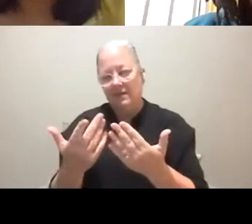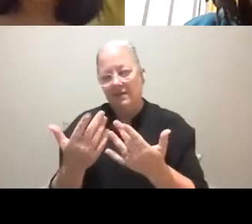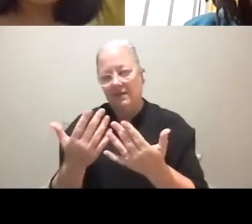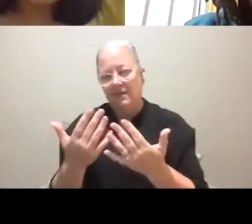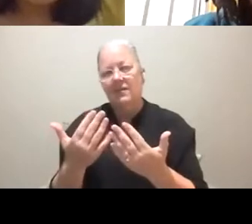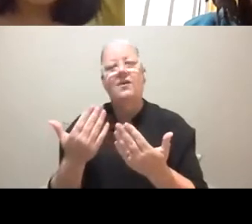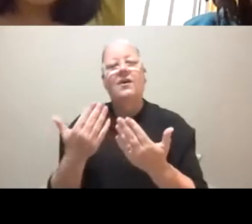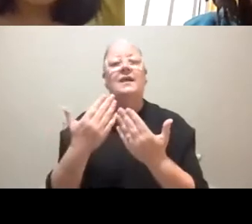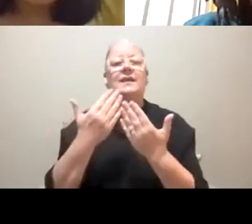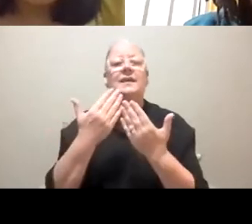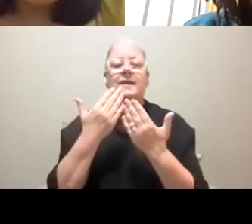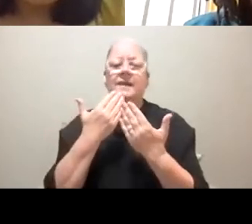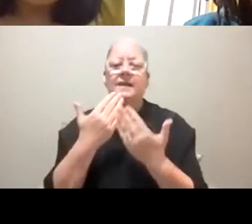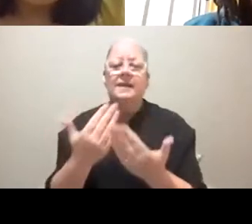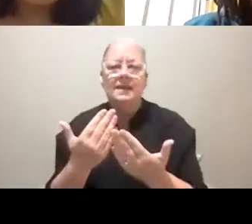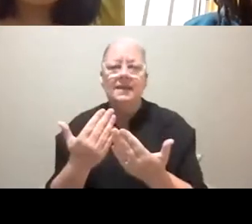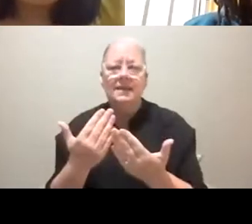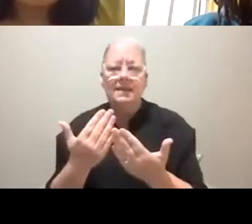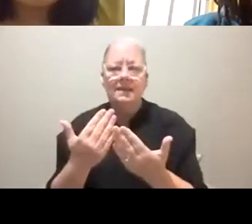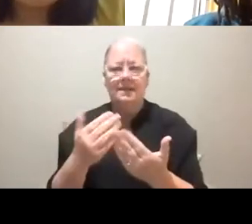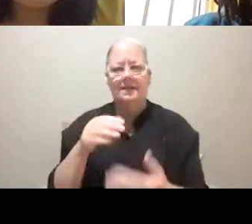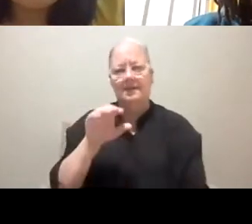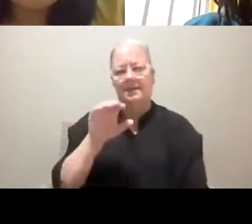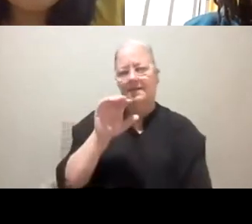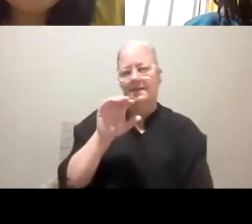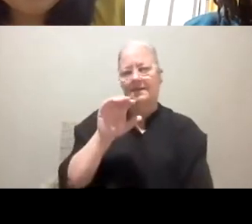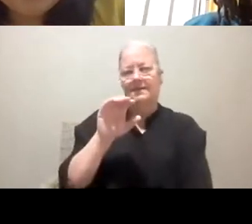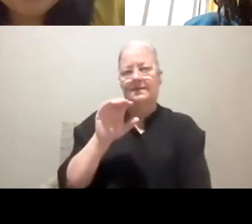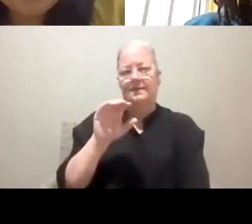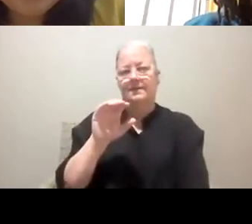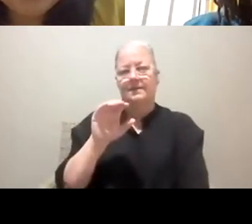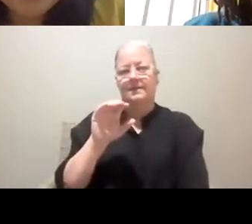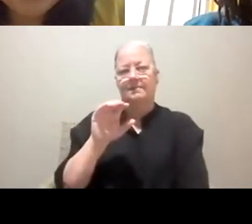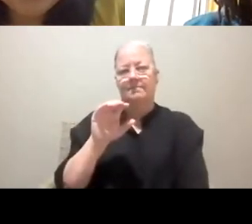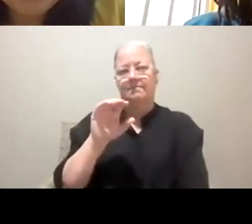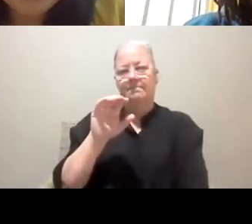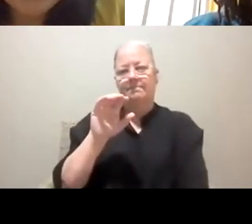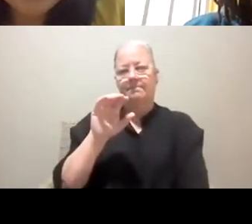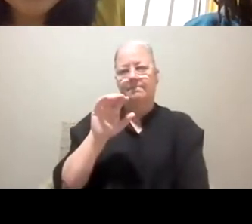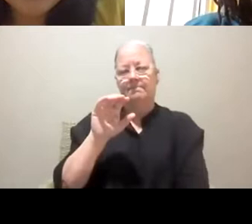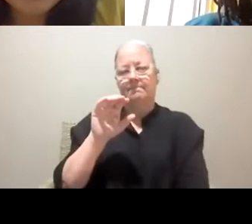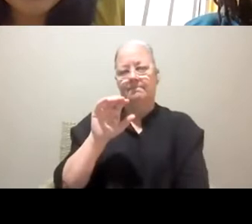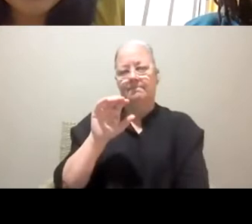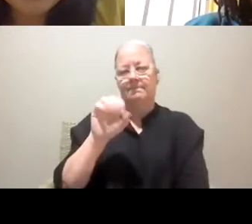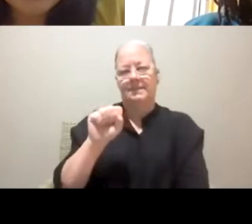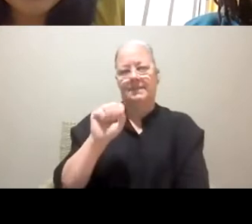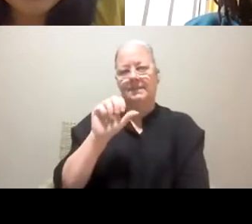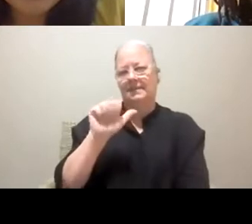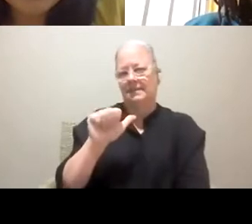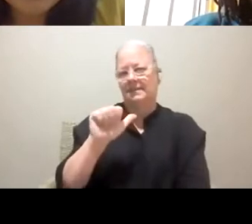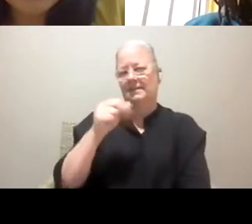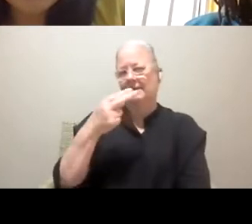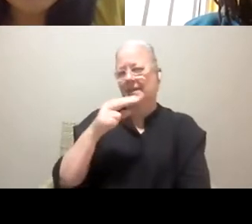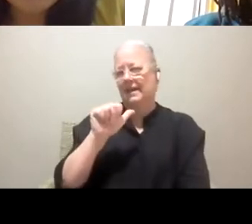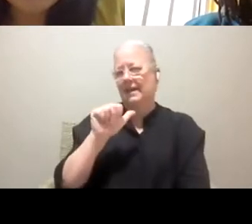Sehe. What are the practices in relation to addressing persons with disability,